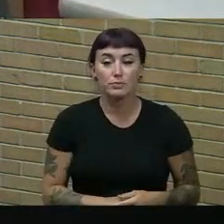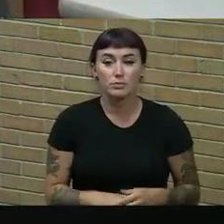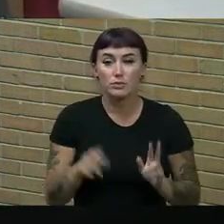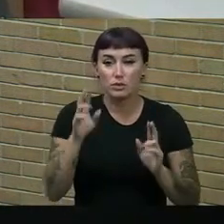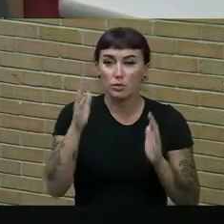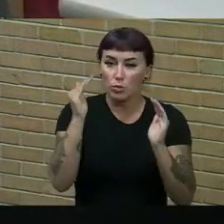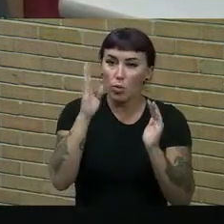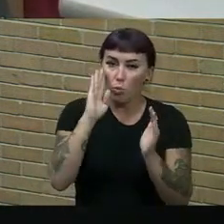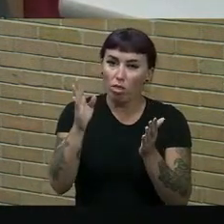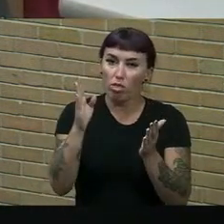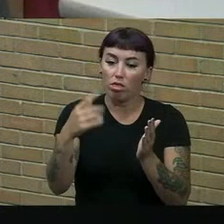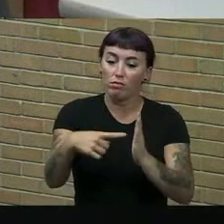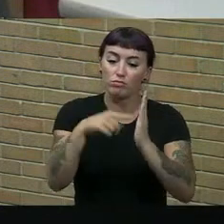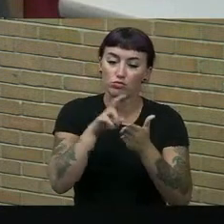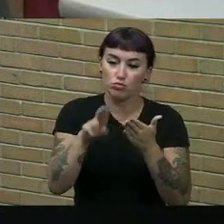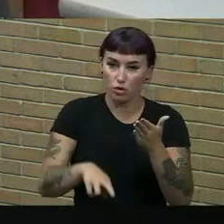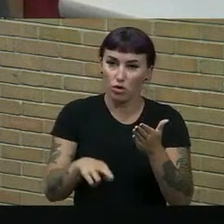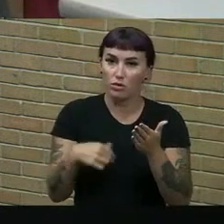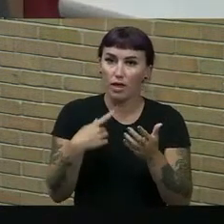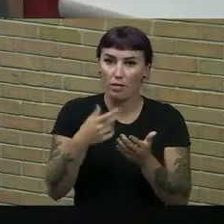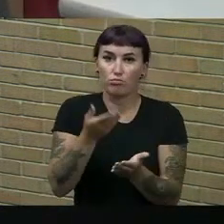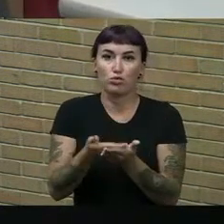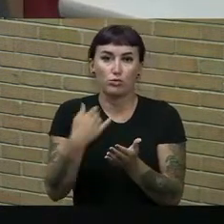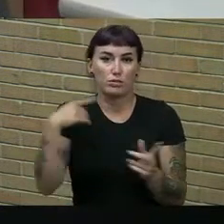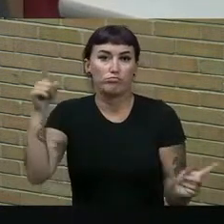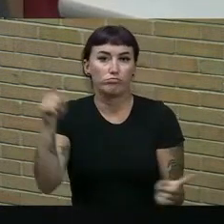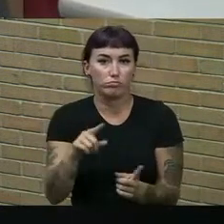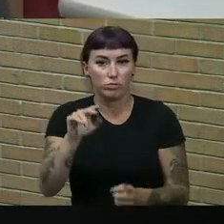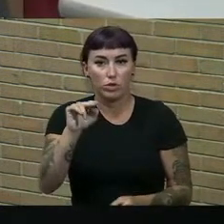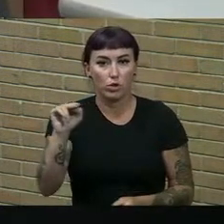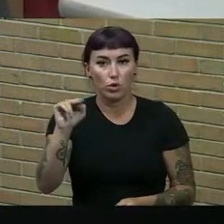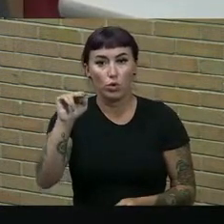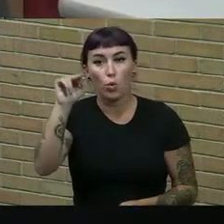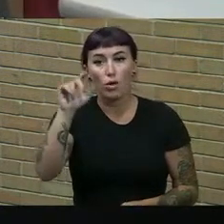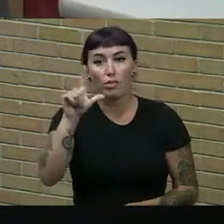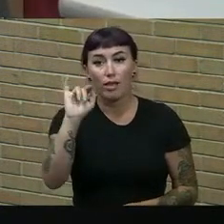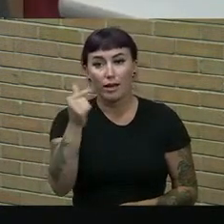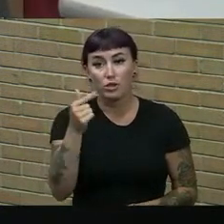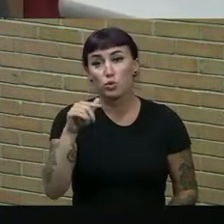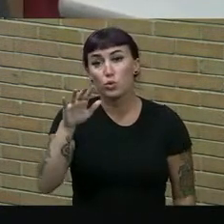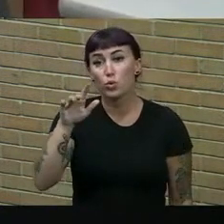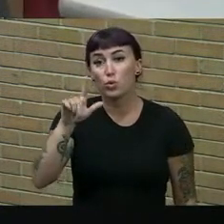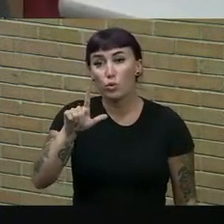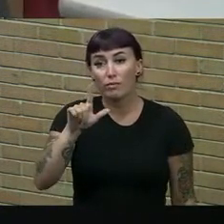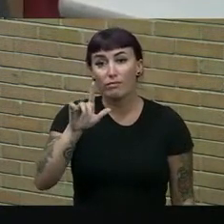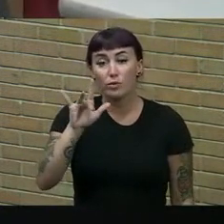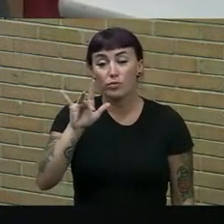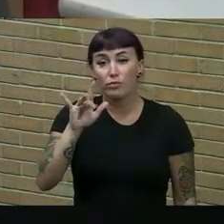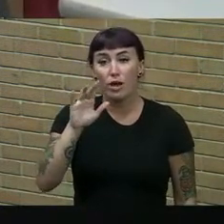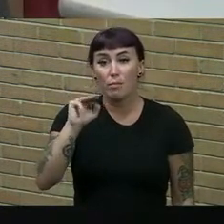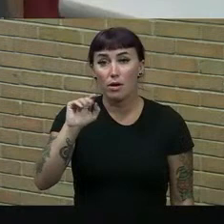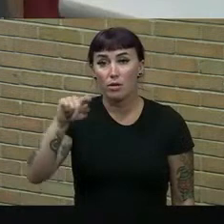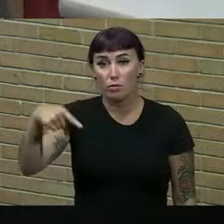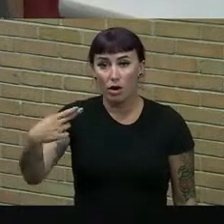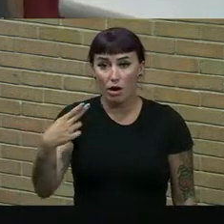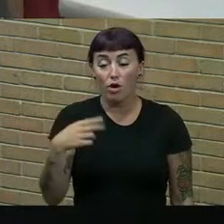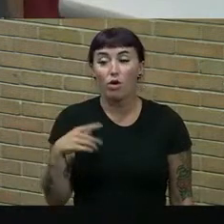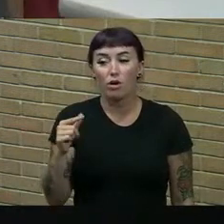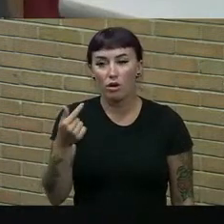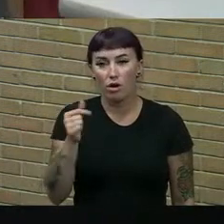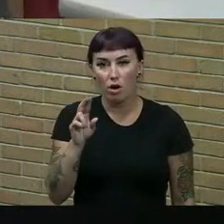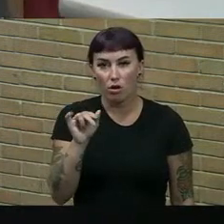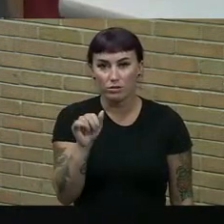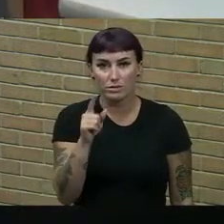expect will result in reducing speed along North Landing to 25 miles an hour. And Commissioner Garcia is looking for the